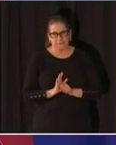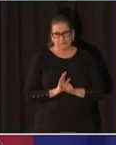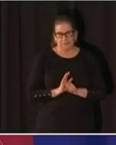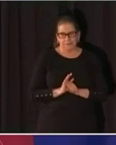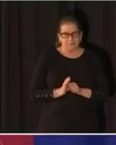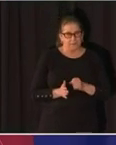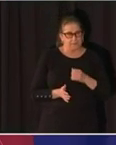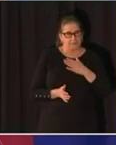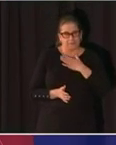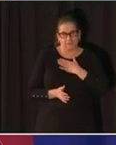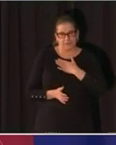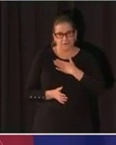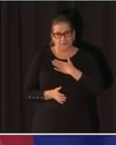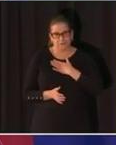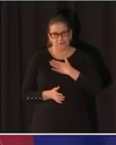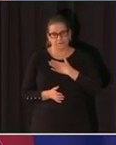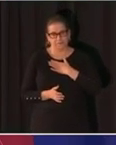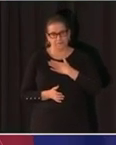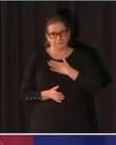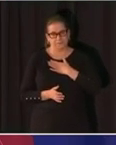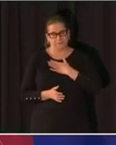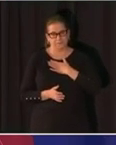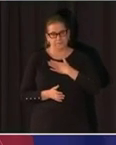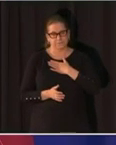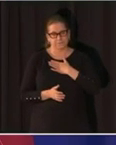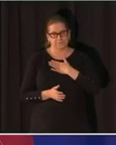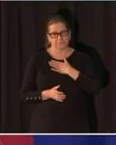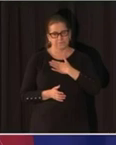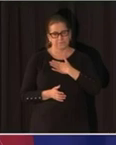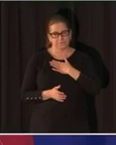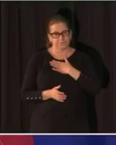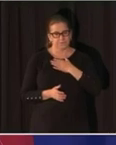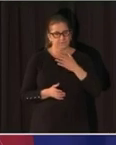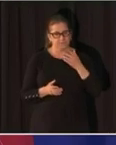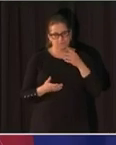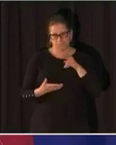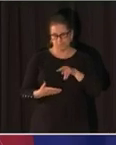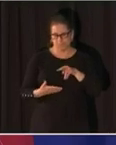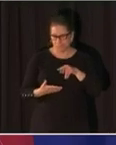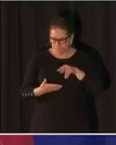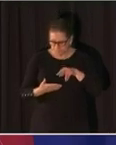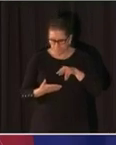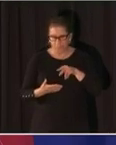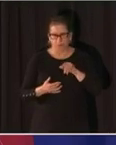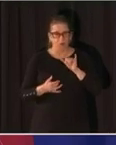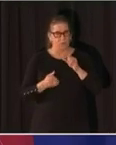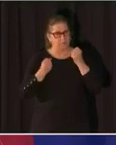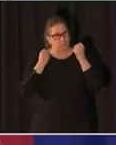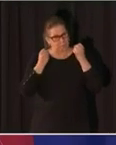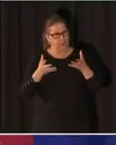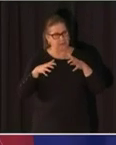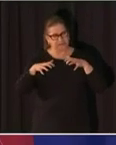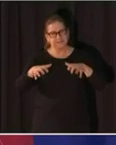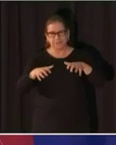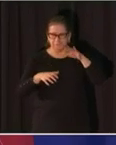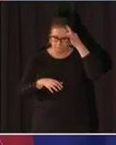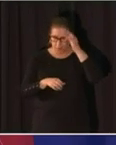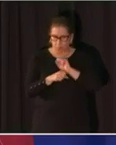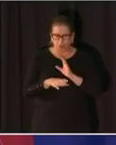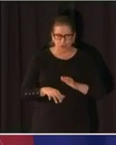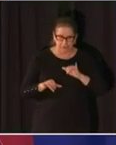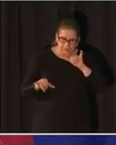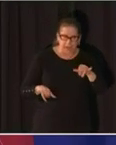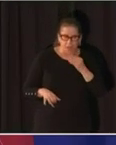observation is that federal workers are teleworking, which is a good thing because they are,